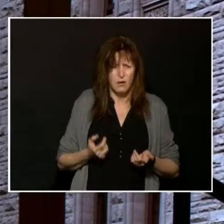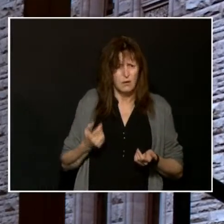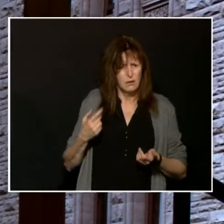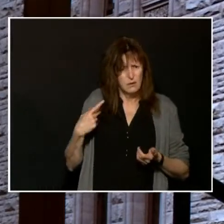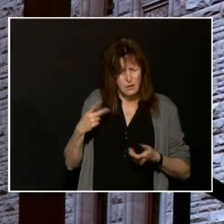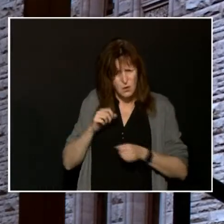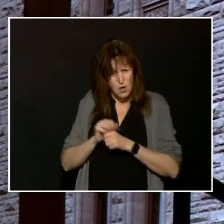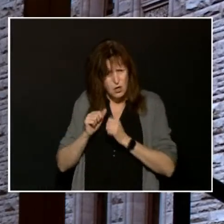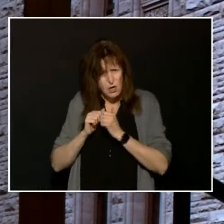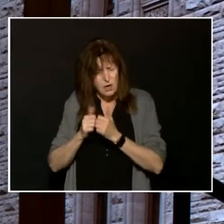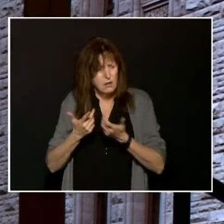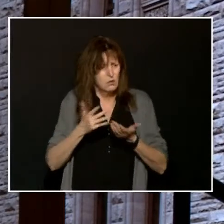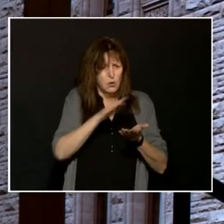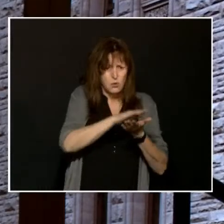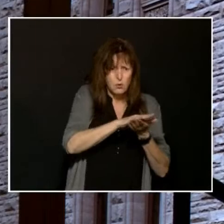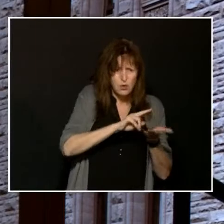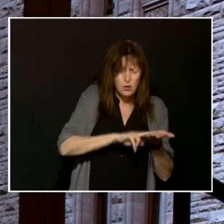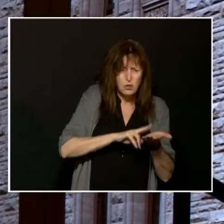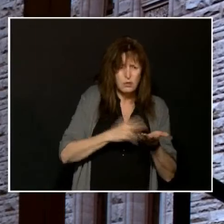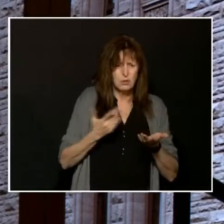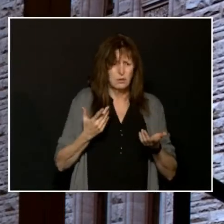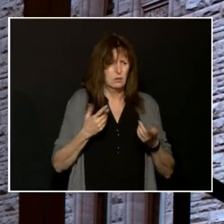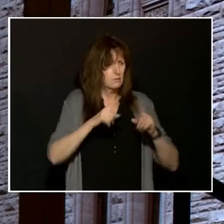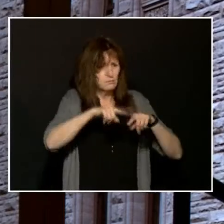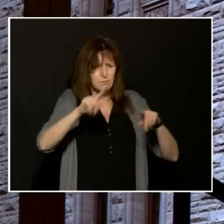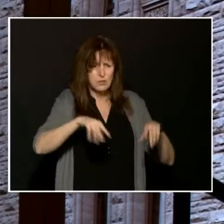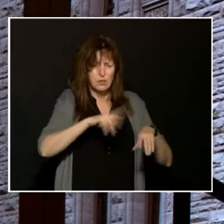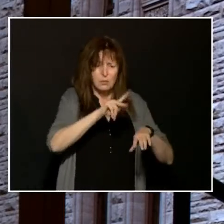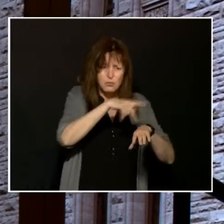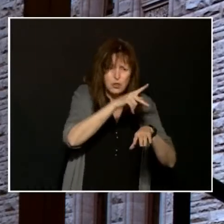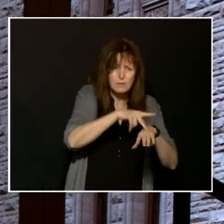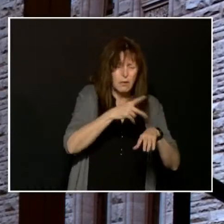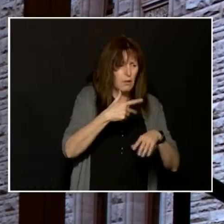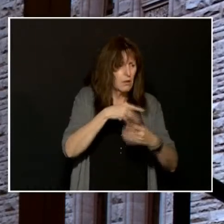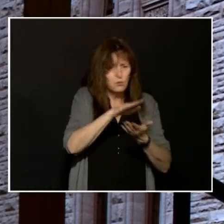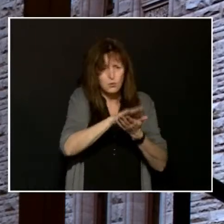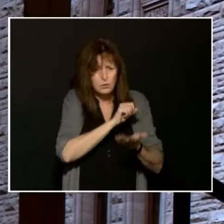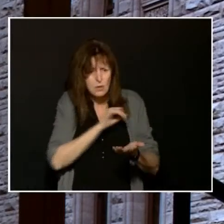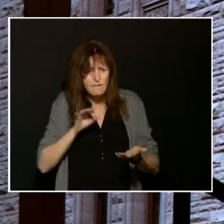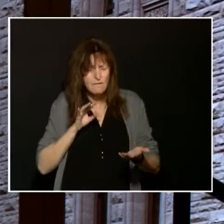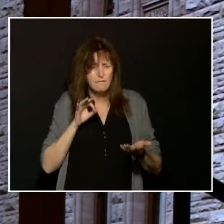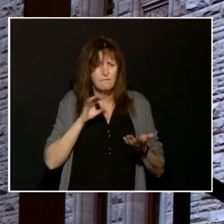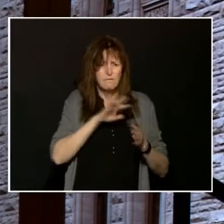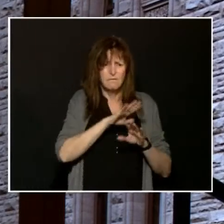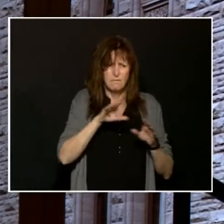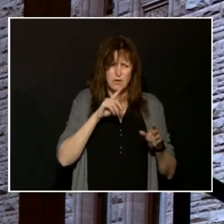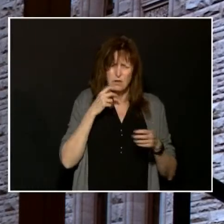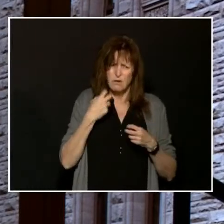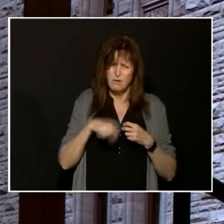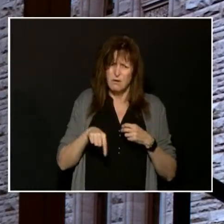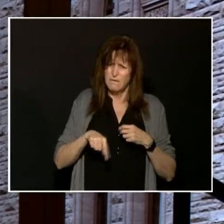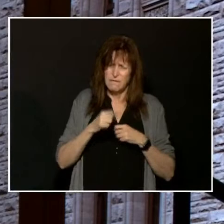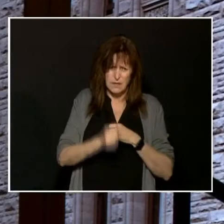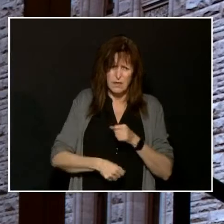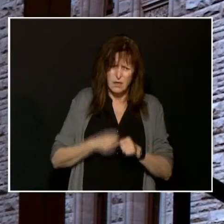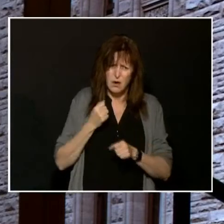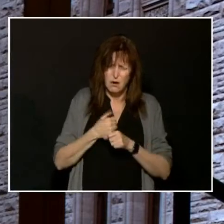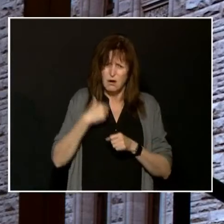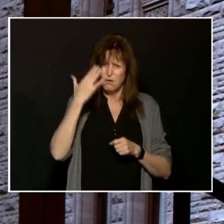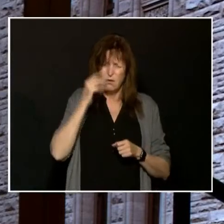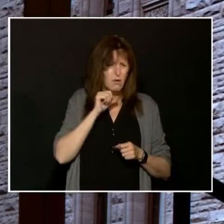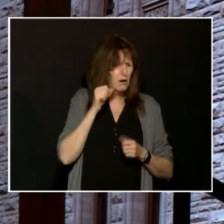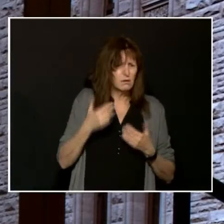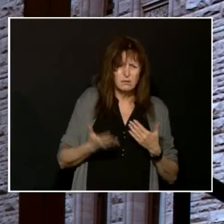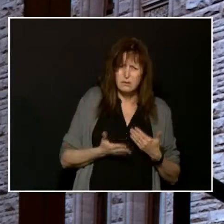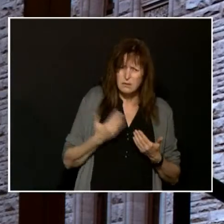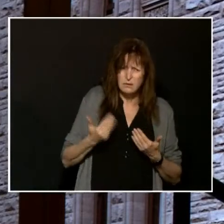the various schools, principals, and staff in there. We know it's been a very tough year. a very hard year for everyone,